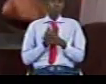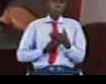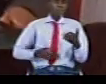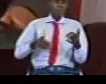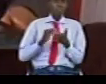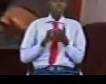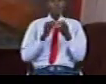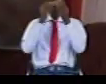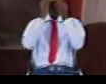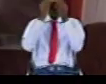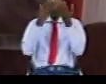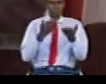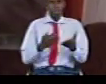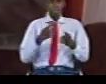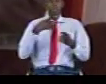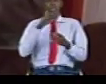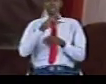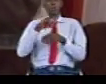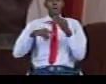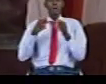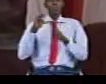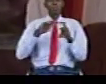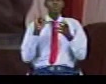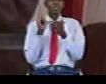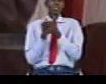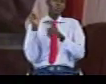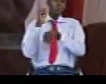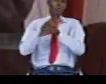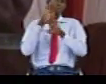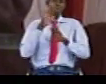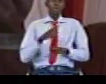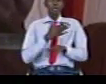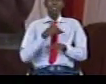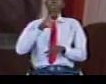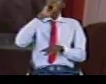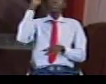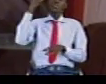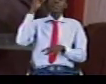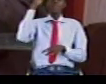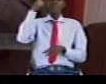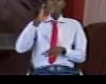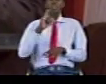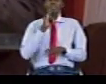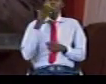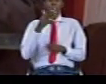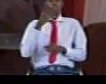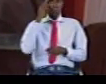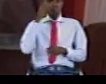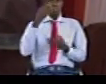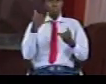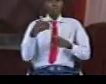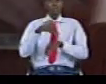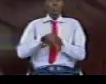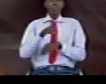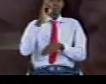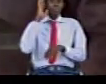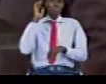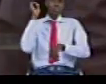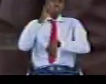We're talking about those who are overcomers. And the grace of God is available for you tonight. You will